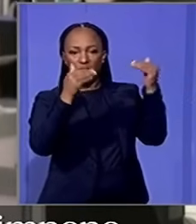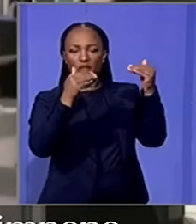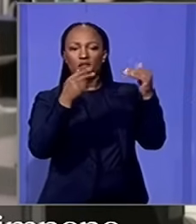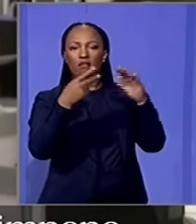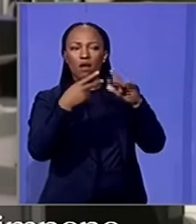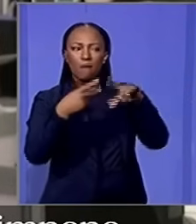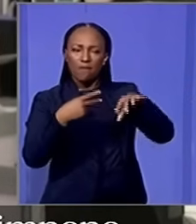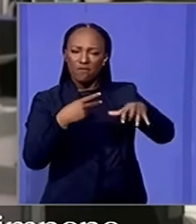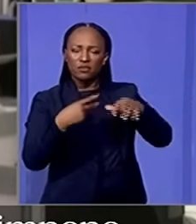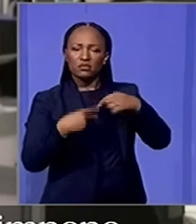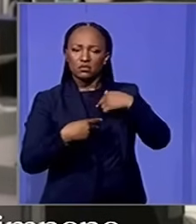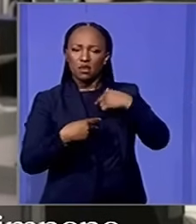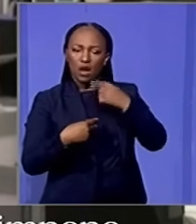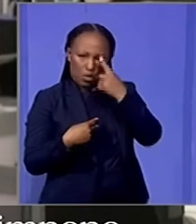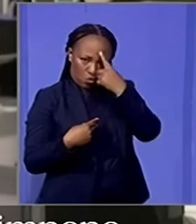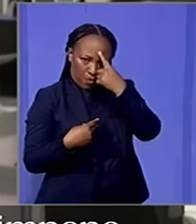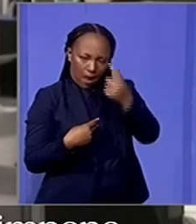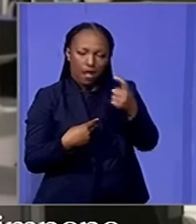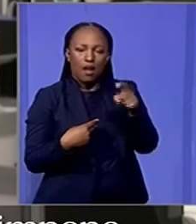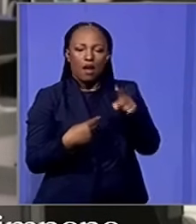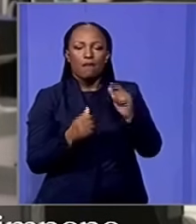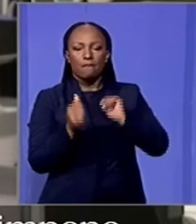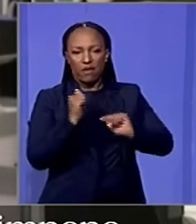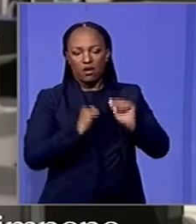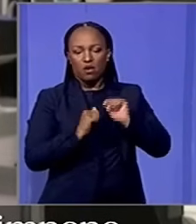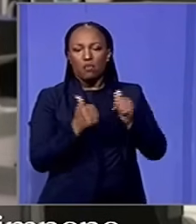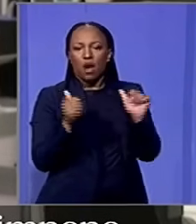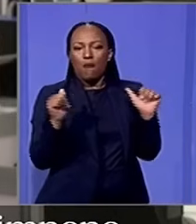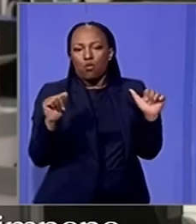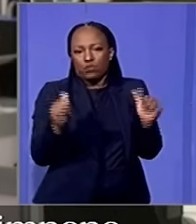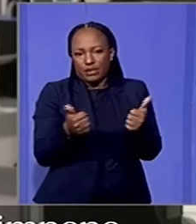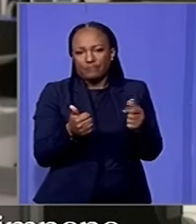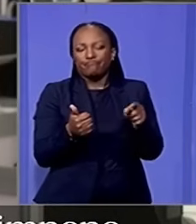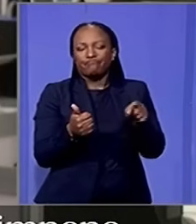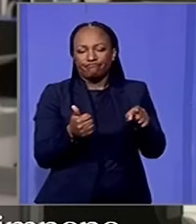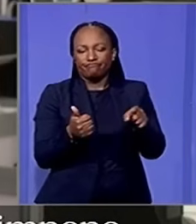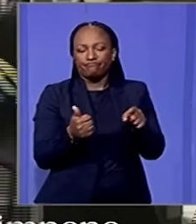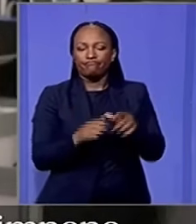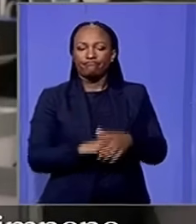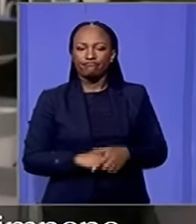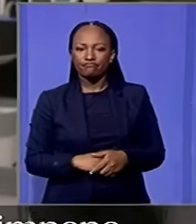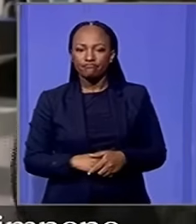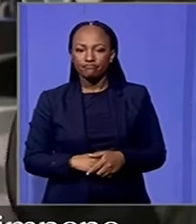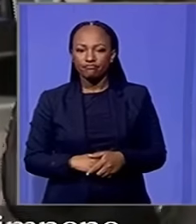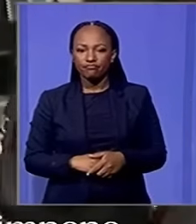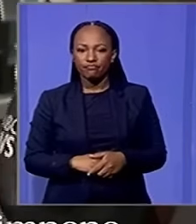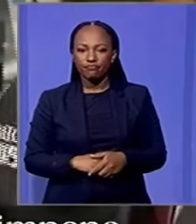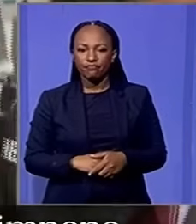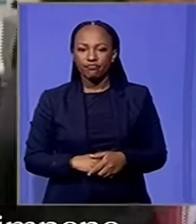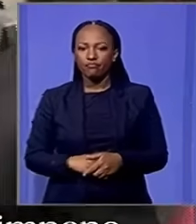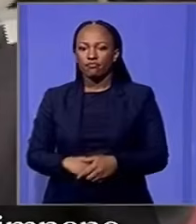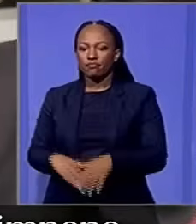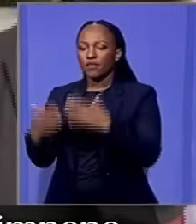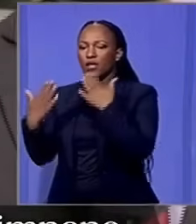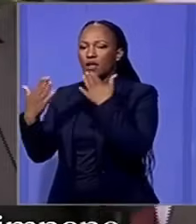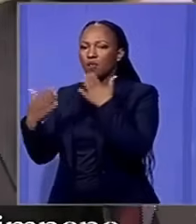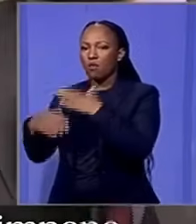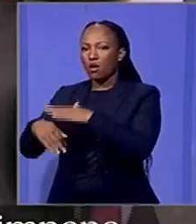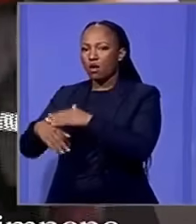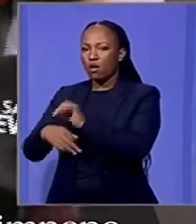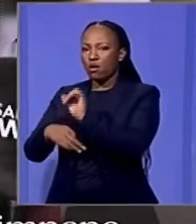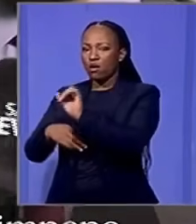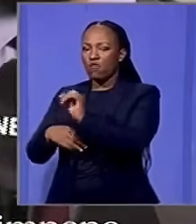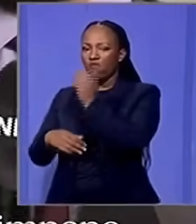dumela gore re tlo performa botse mo ile gore re tlo khwetša le ditulo go le ka mokgwa re lebeletseng ka gona. Ke lebegelana ka lena mo kanaleng ya rena